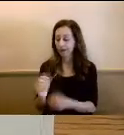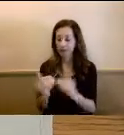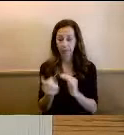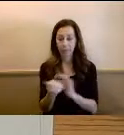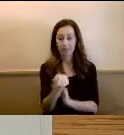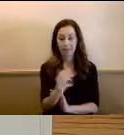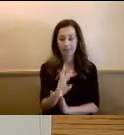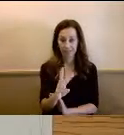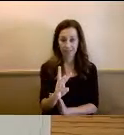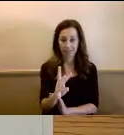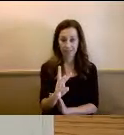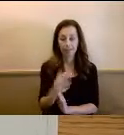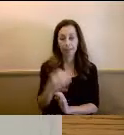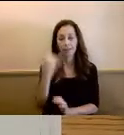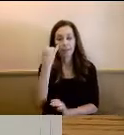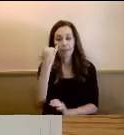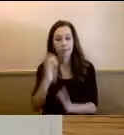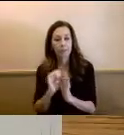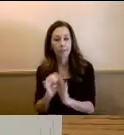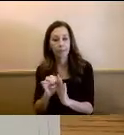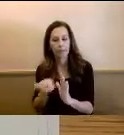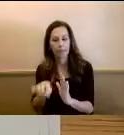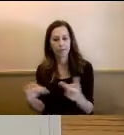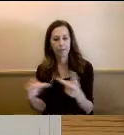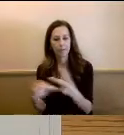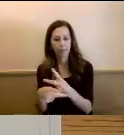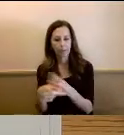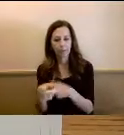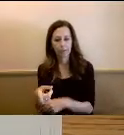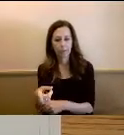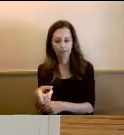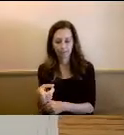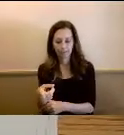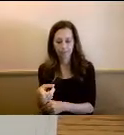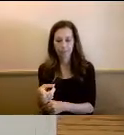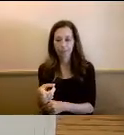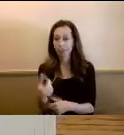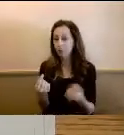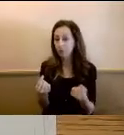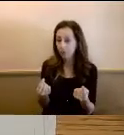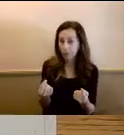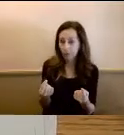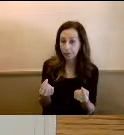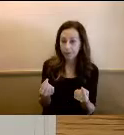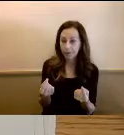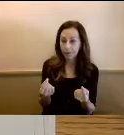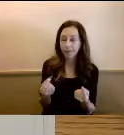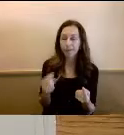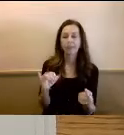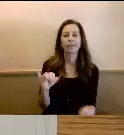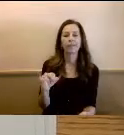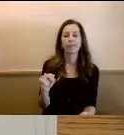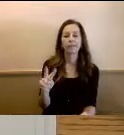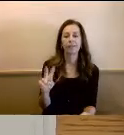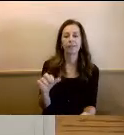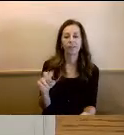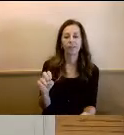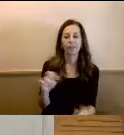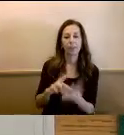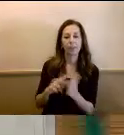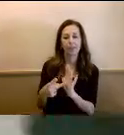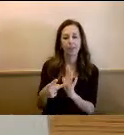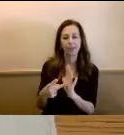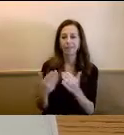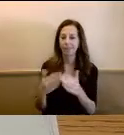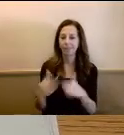equals 16. So if I have multiplication here, I'm going to have to use the inverse, which is